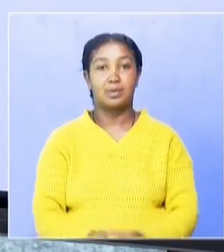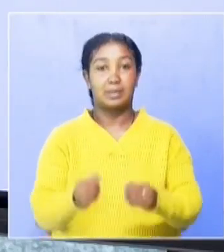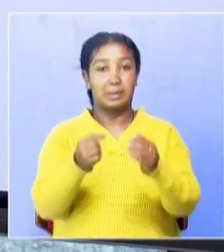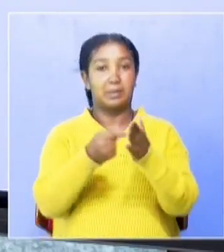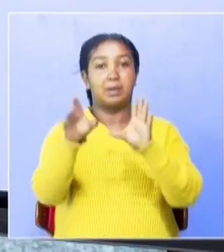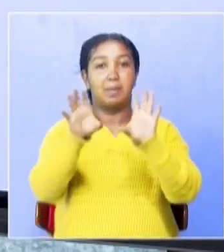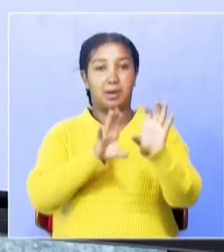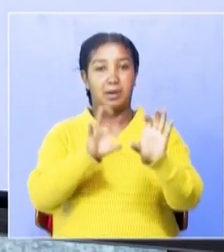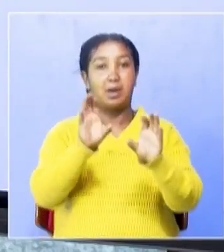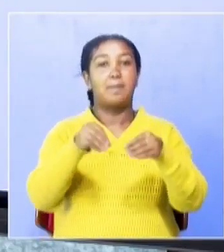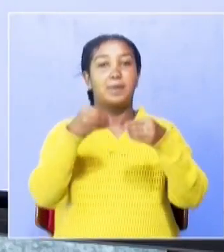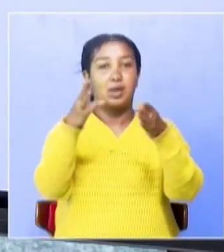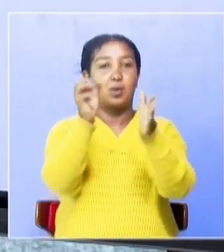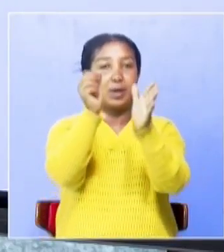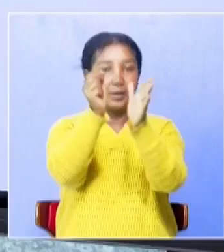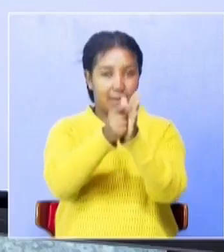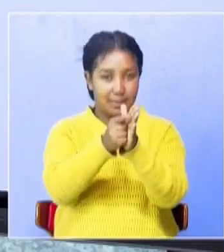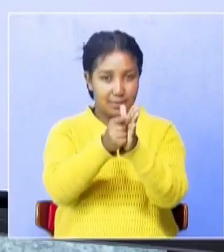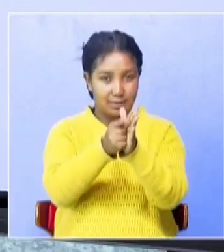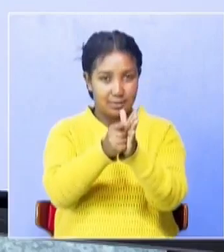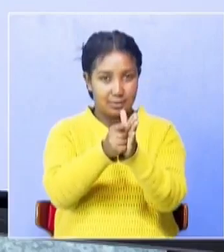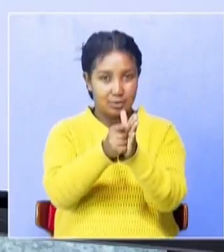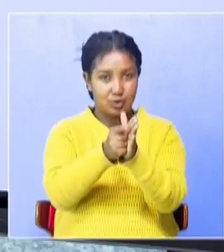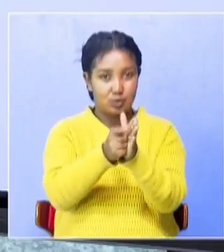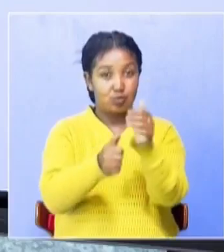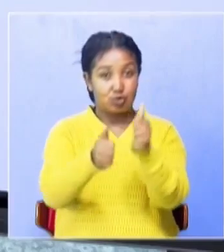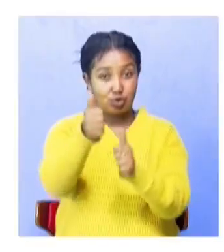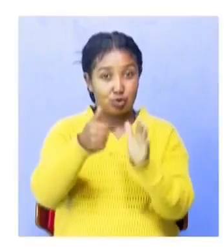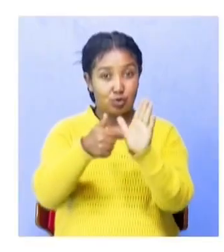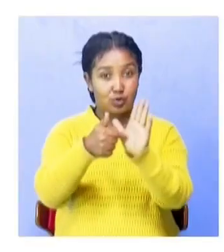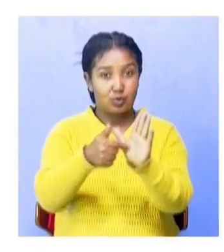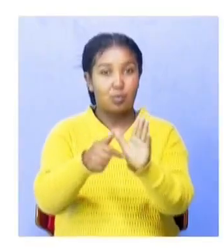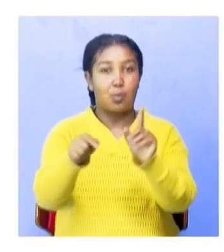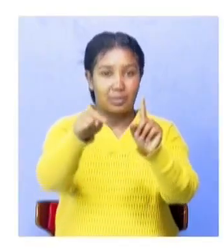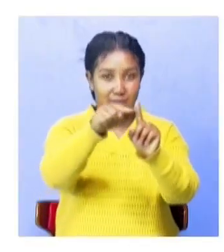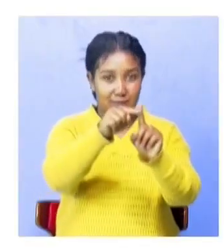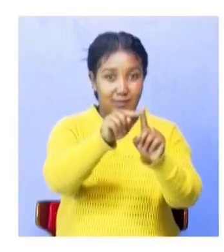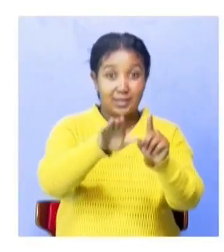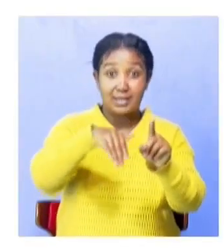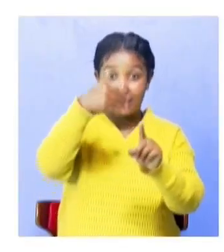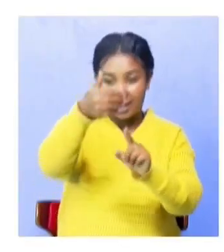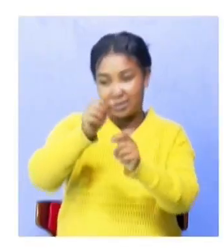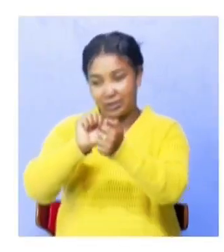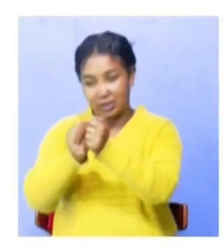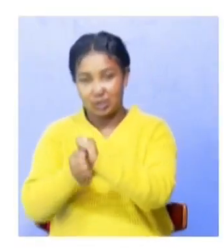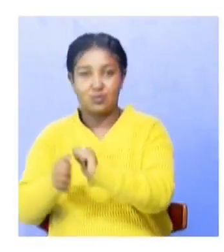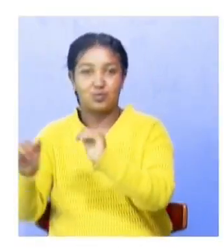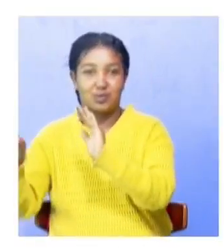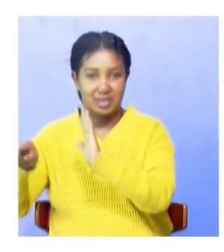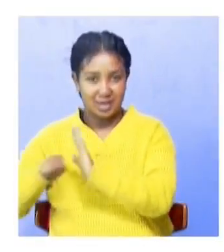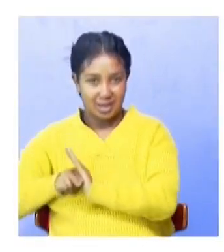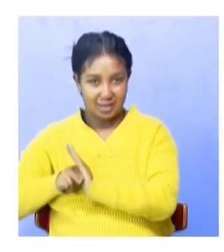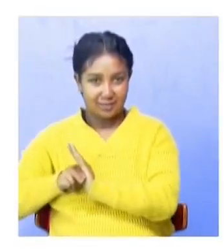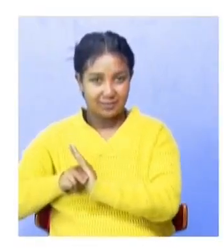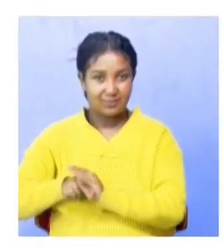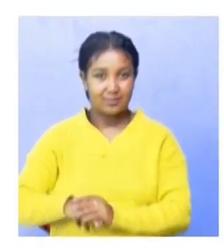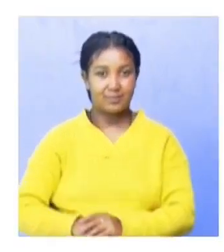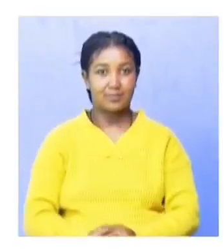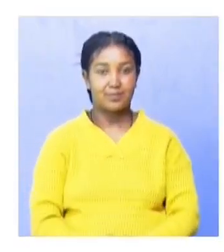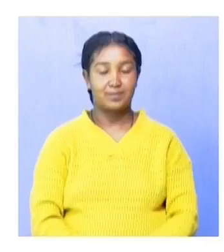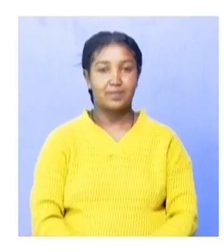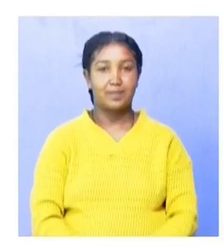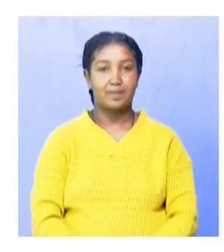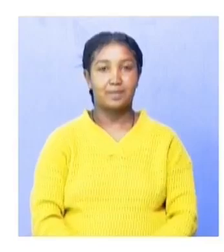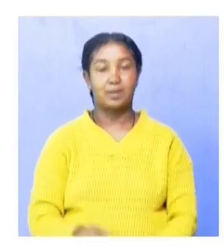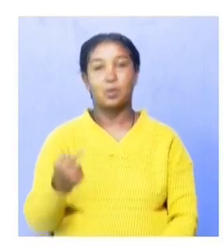clear, let me give you an example which shows positive. Then we can change into negative, okay?